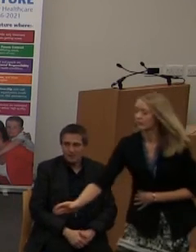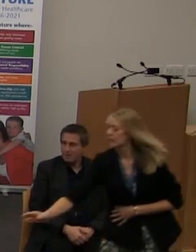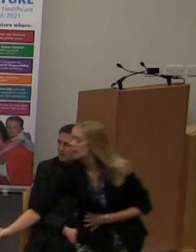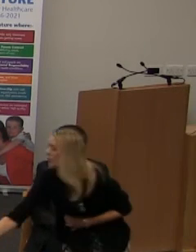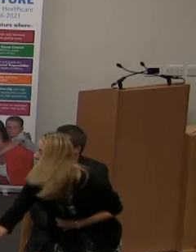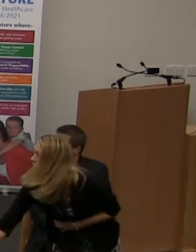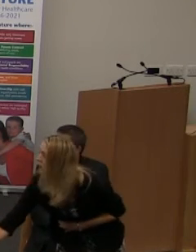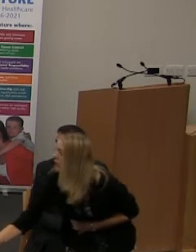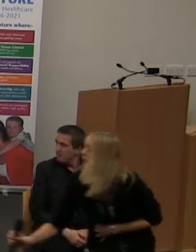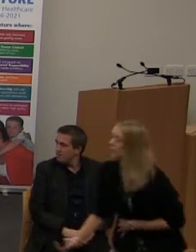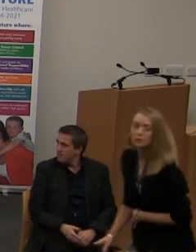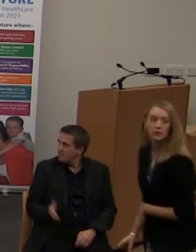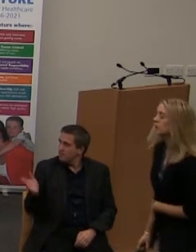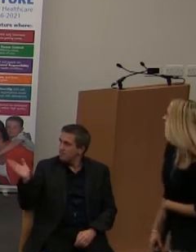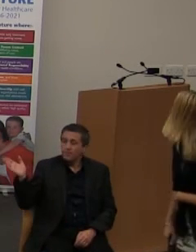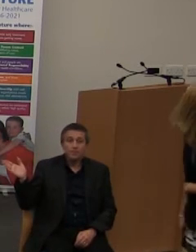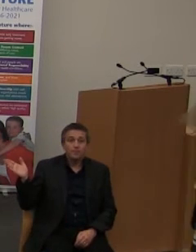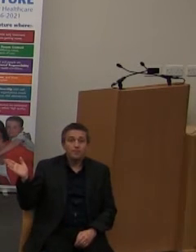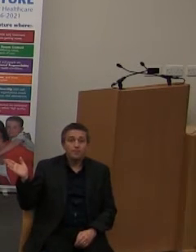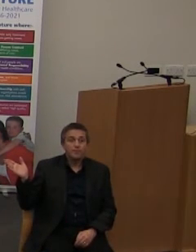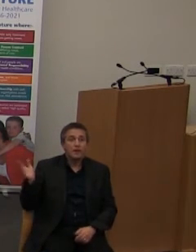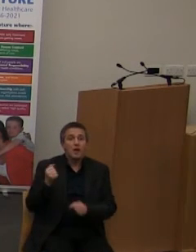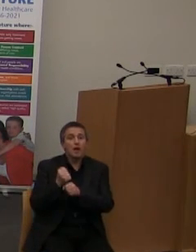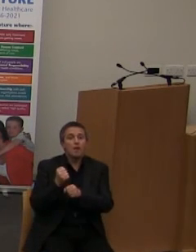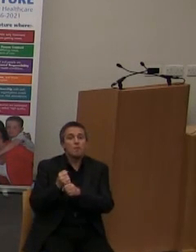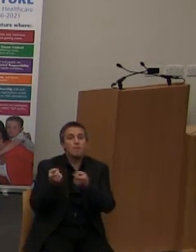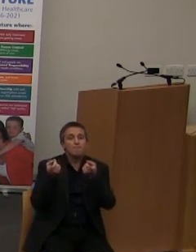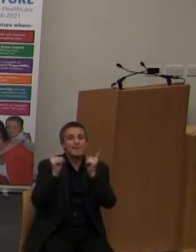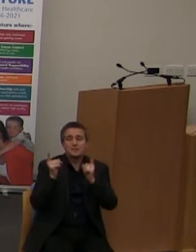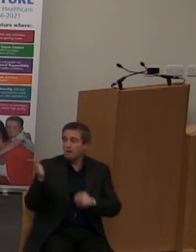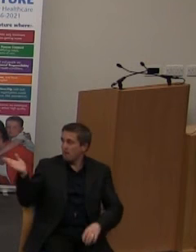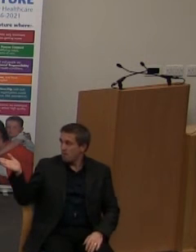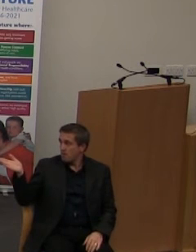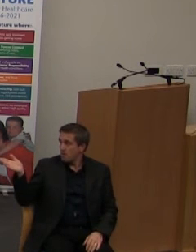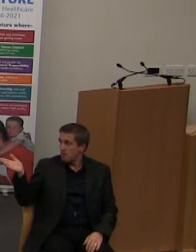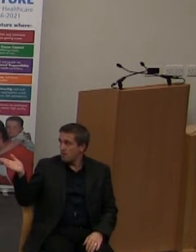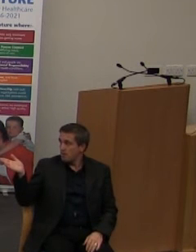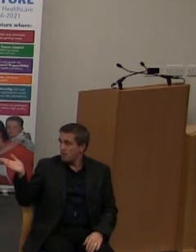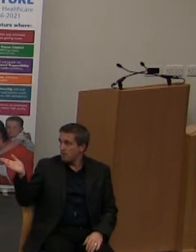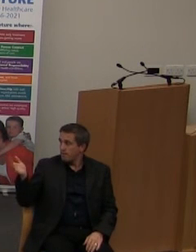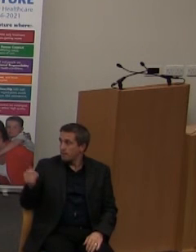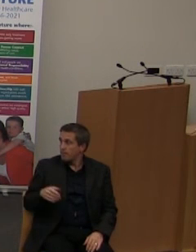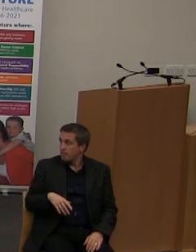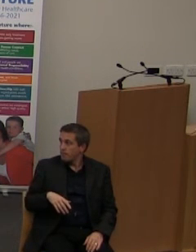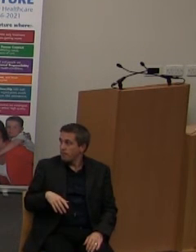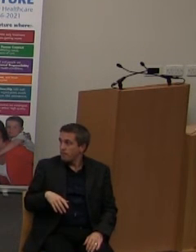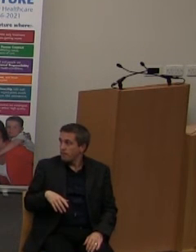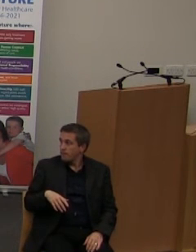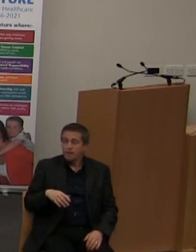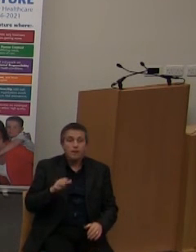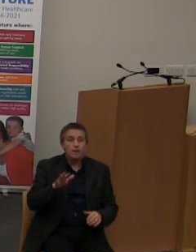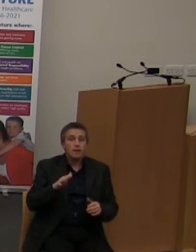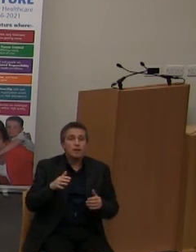Maybe just to add that certainly in the kind of course of the meetings that we've had today, and the kind of the evidence